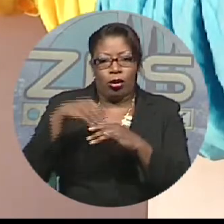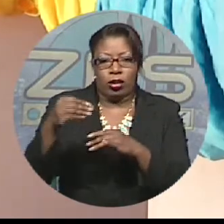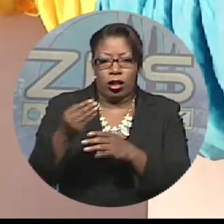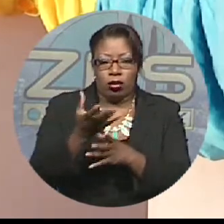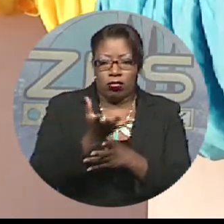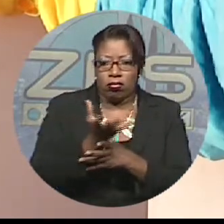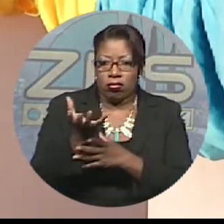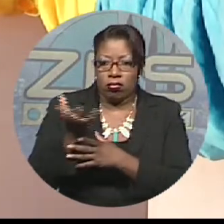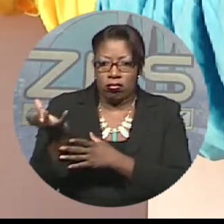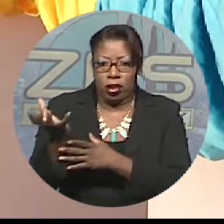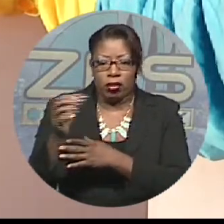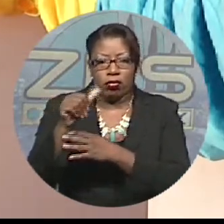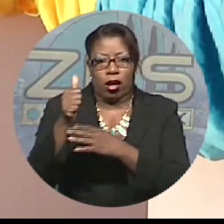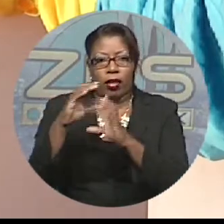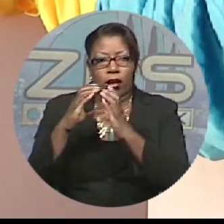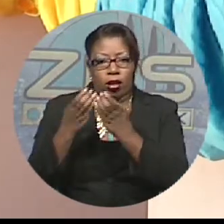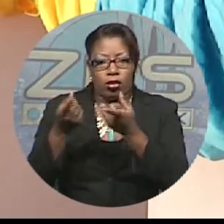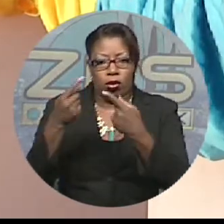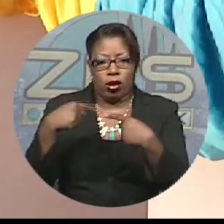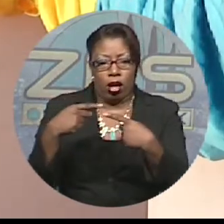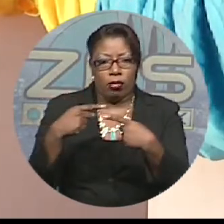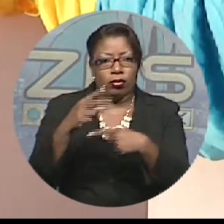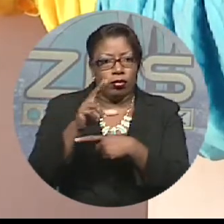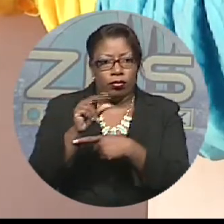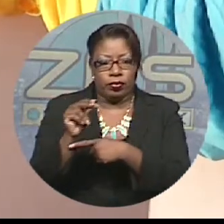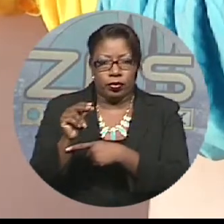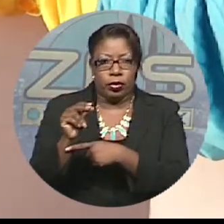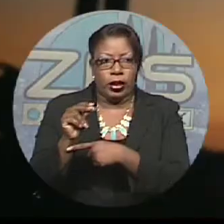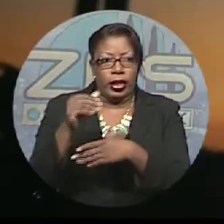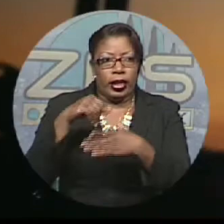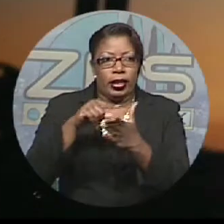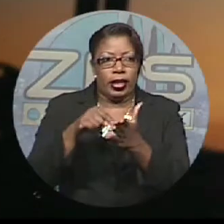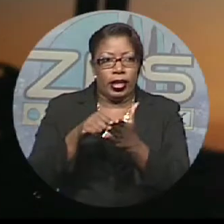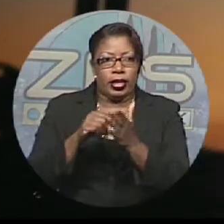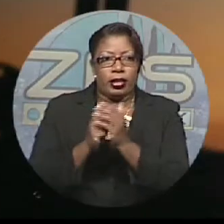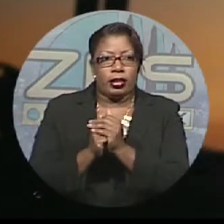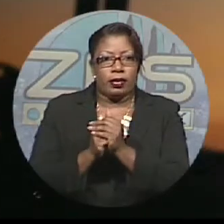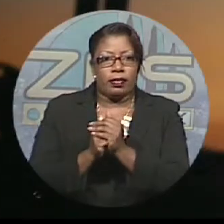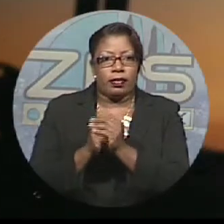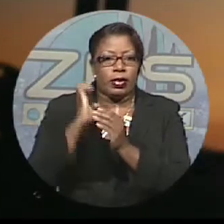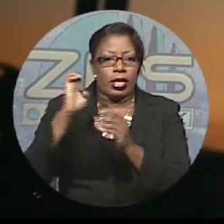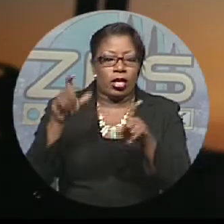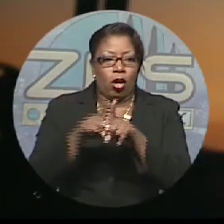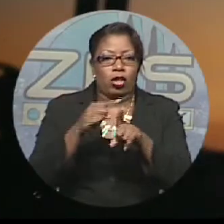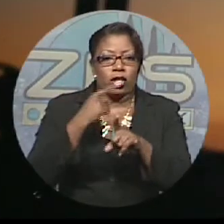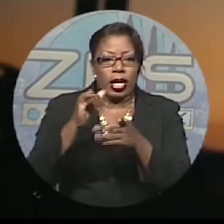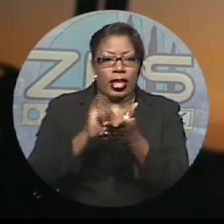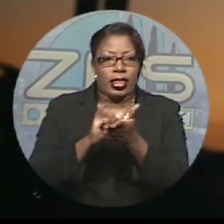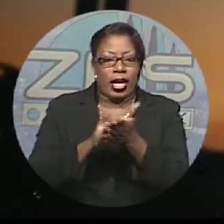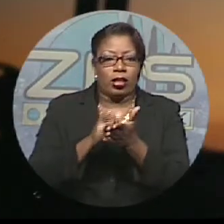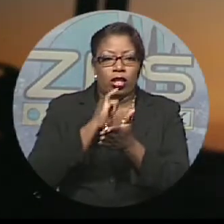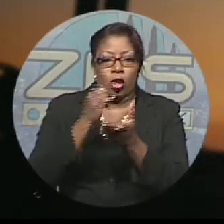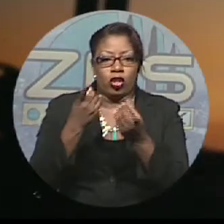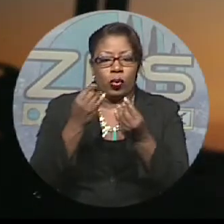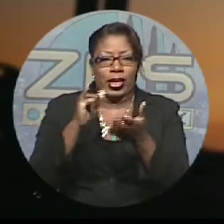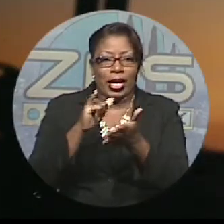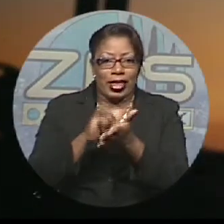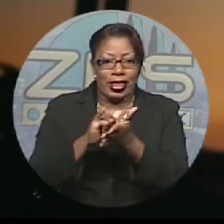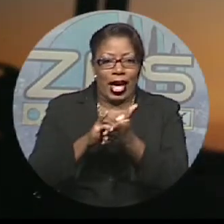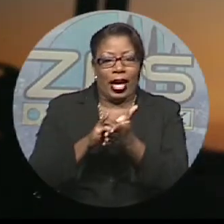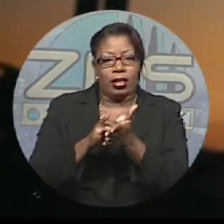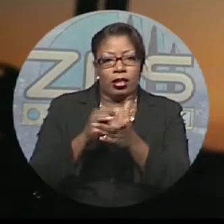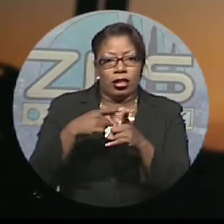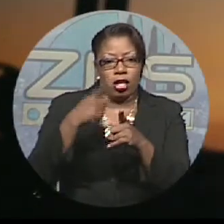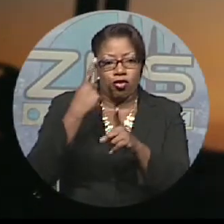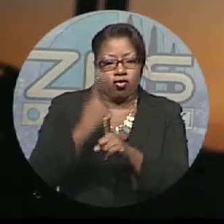soliciting companies to come forth in this sector. And he says they certainly will not be doing that until